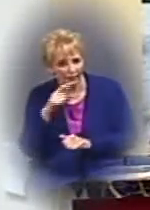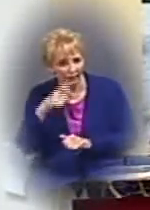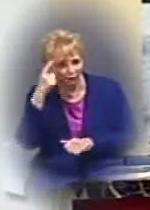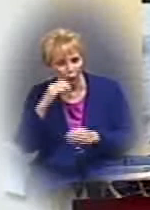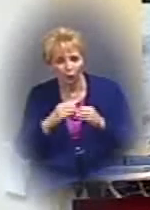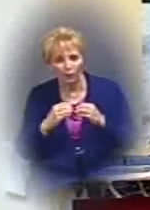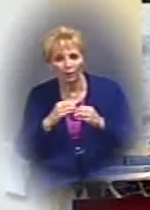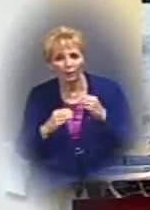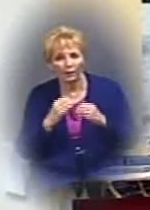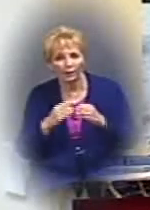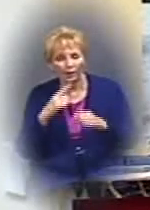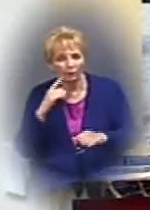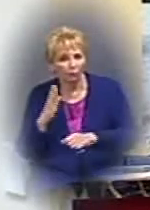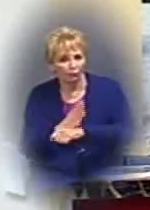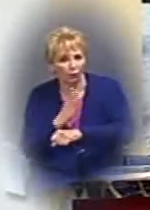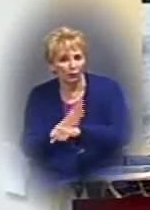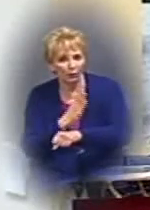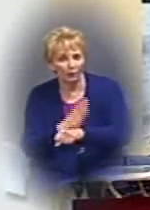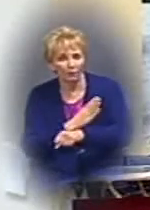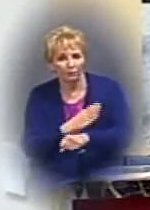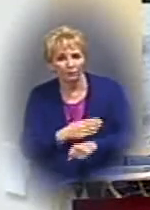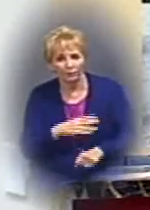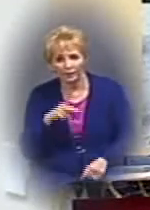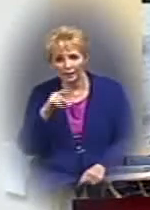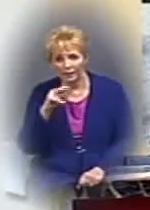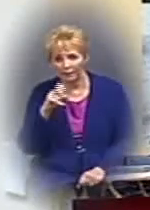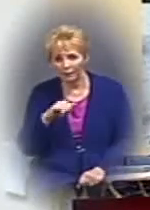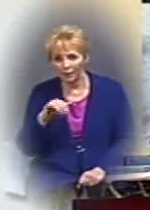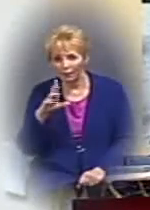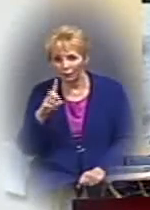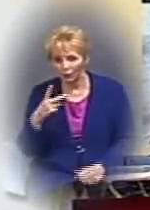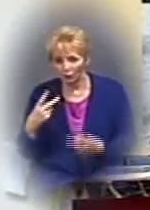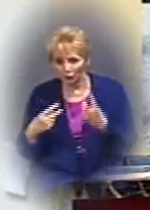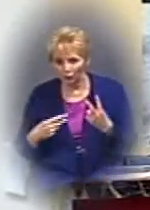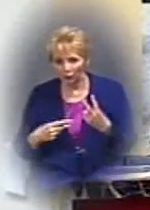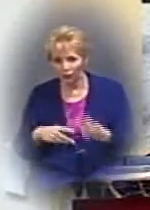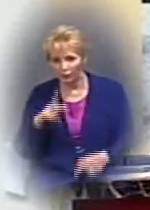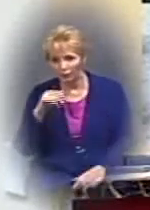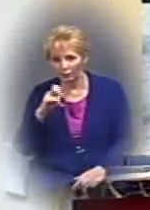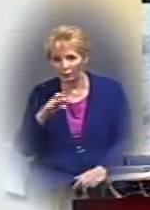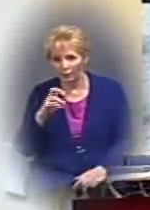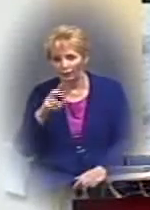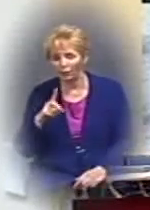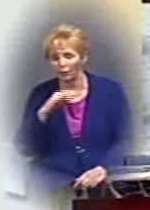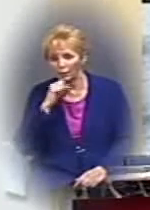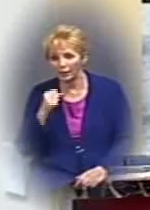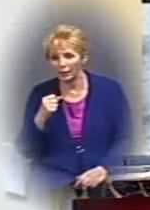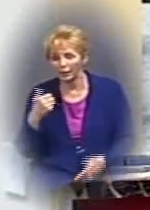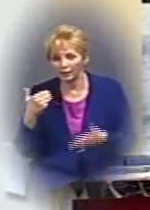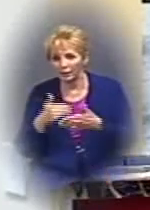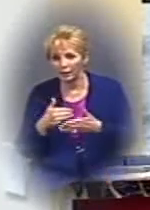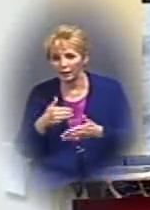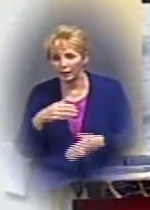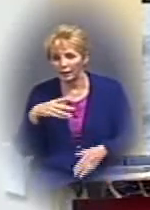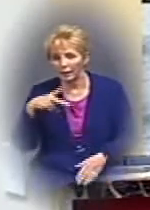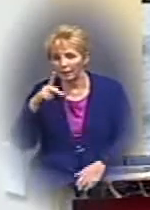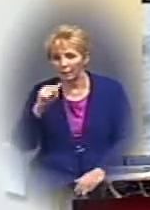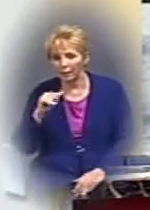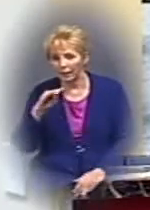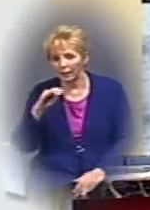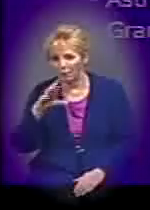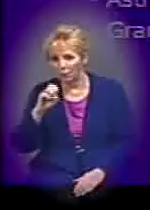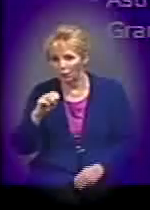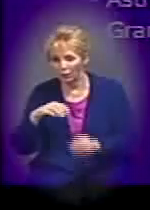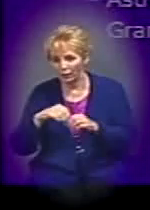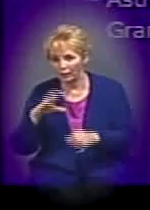repairs and refurbishment. The Piney Road tanks, there's two of them. Piney Road is up off of Playmore Beach Road in Caldwell